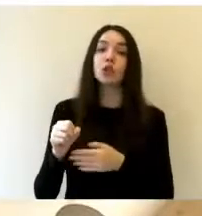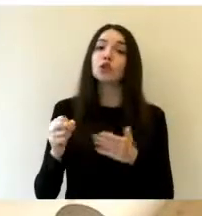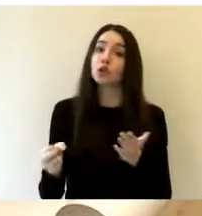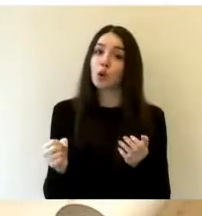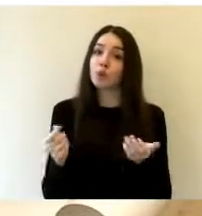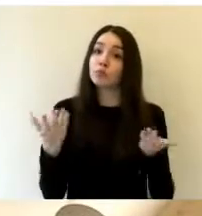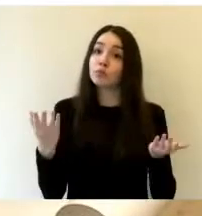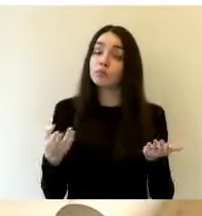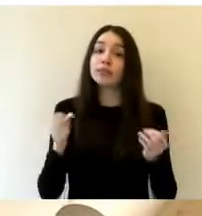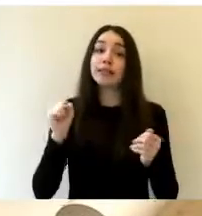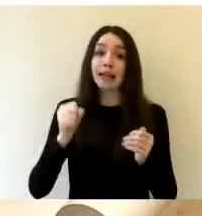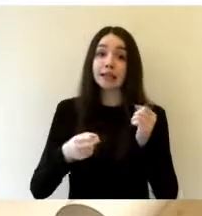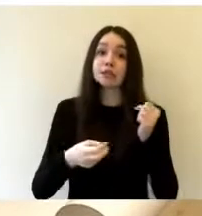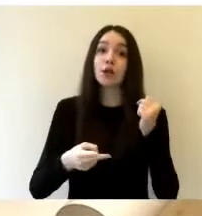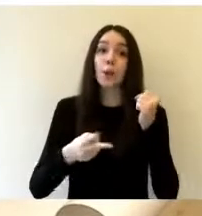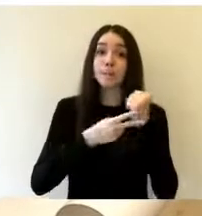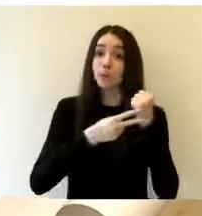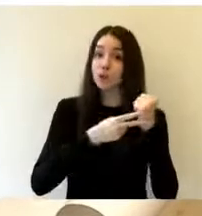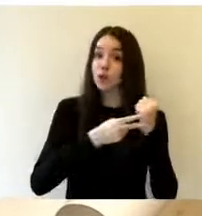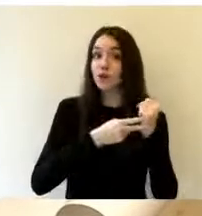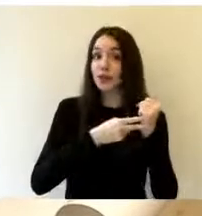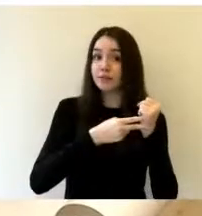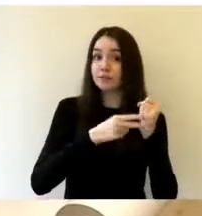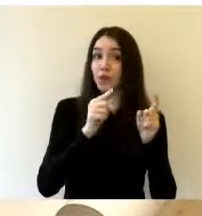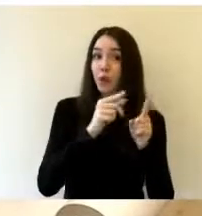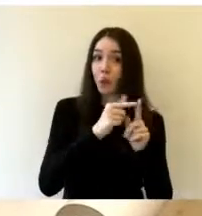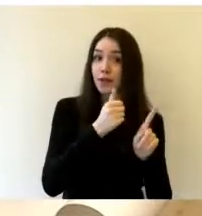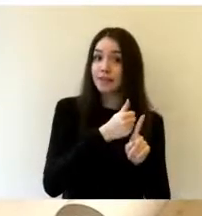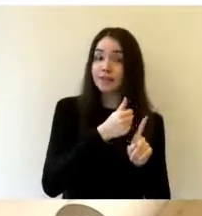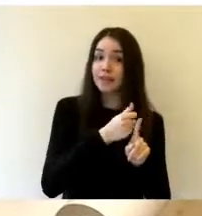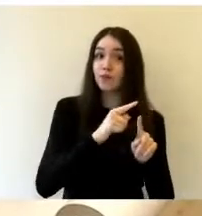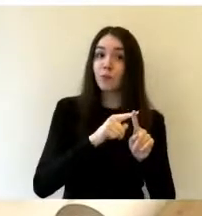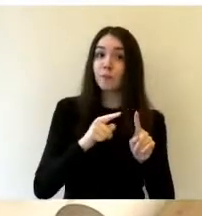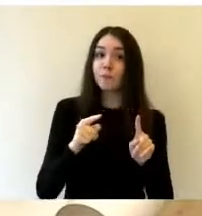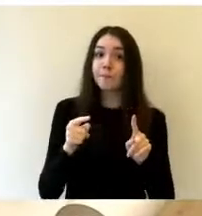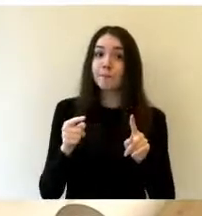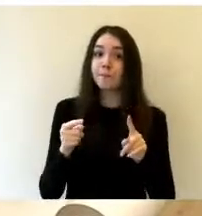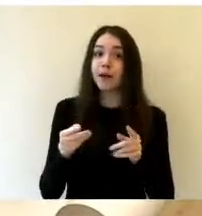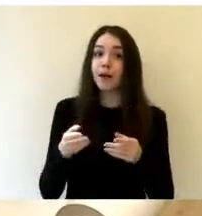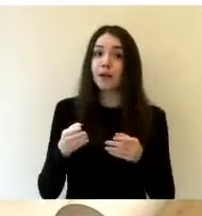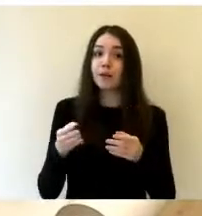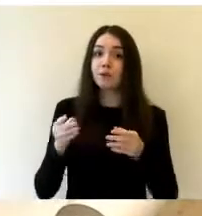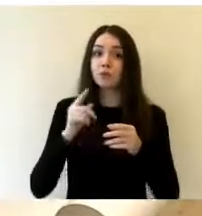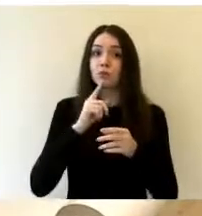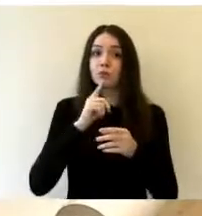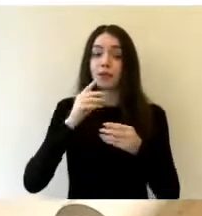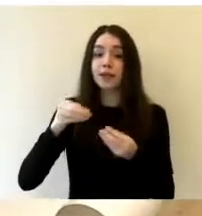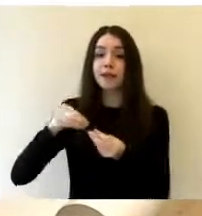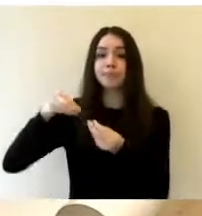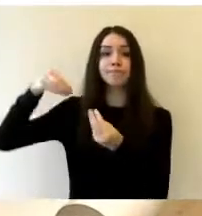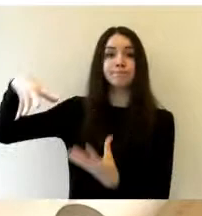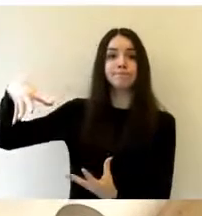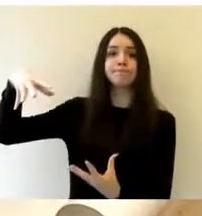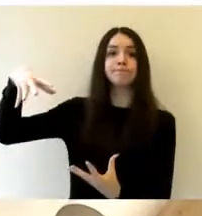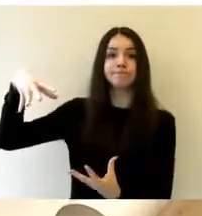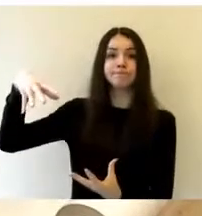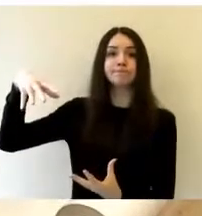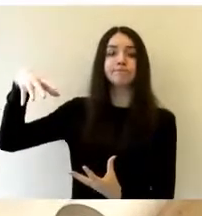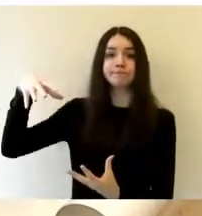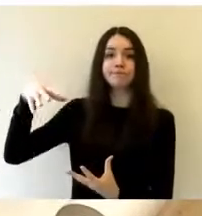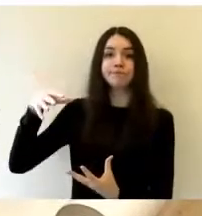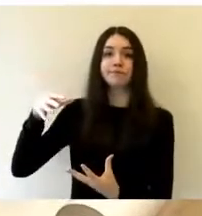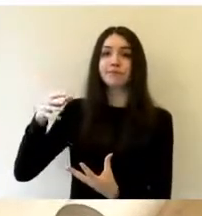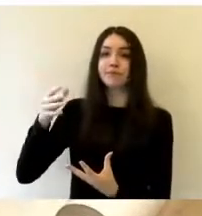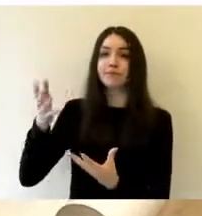words that somebody tried to take away, but really propagating them, moving them to space. But again, still keeping the scale